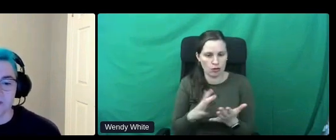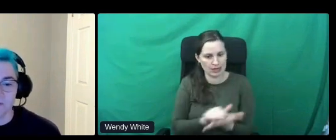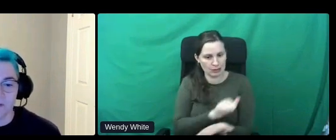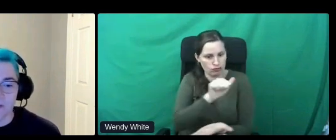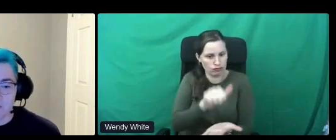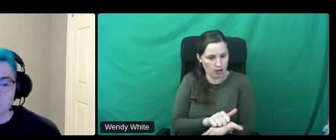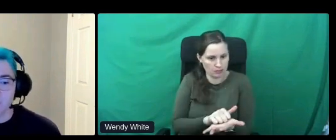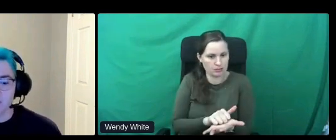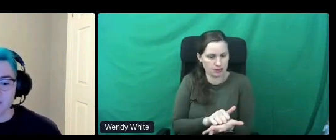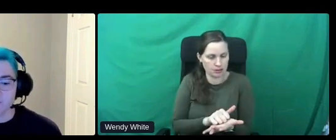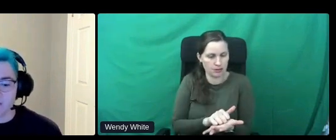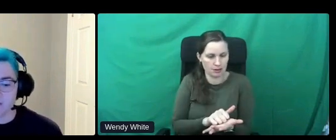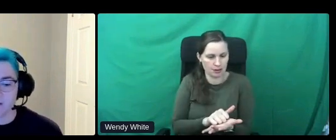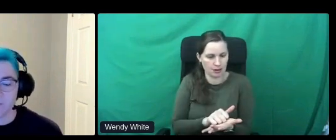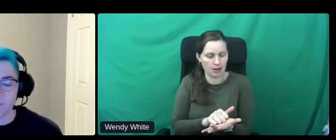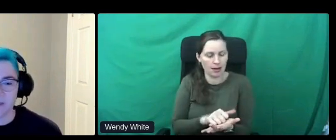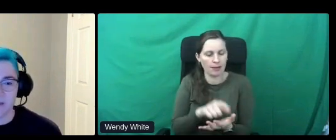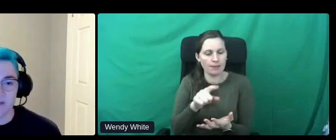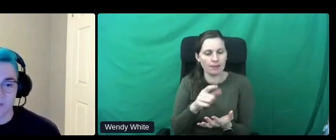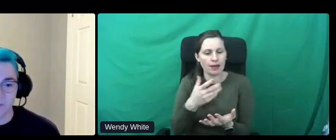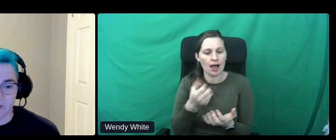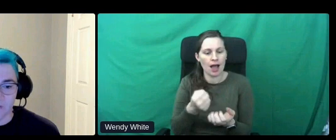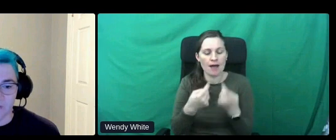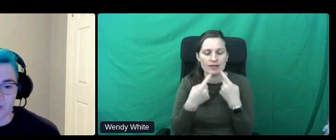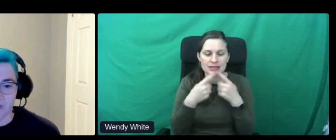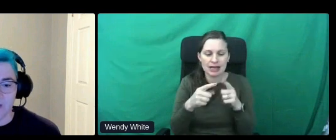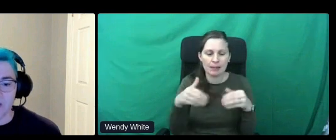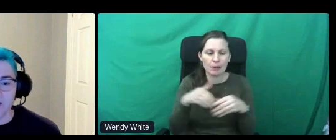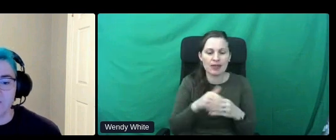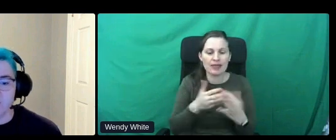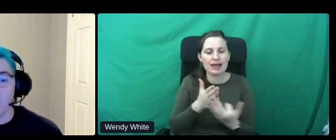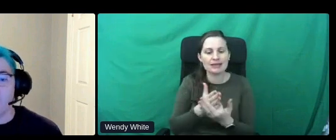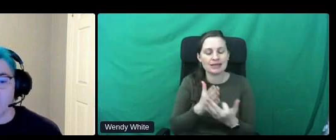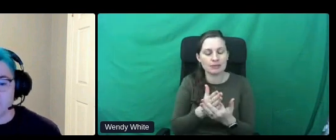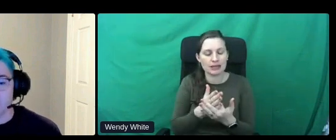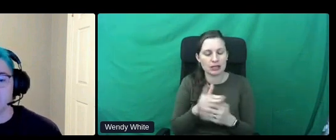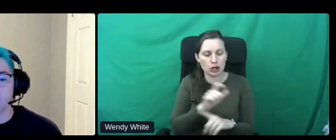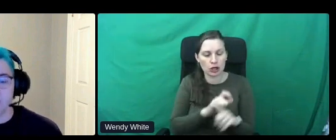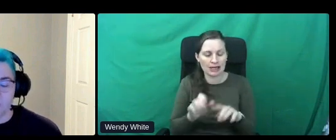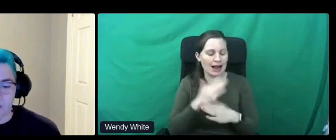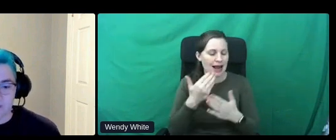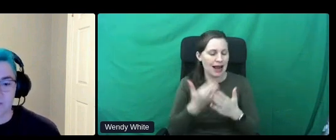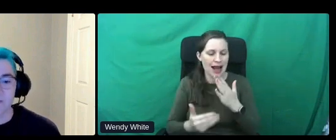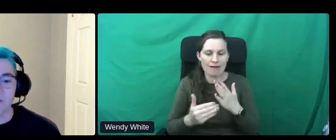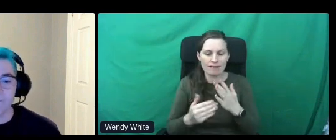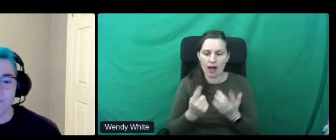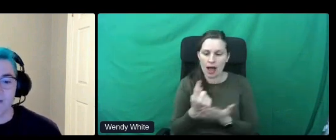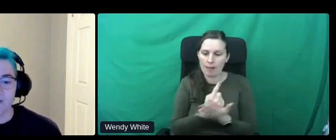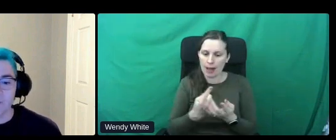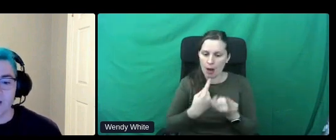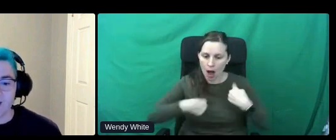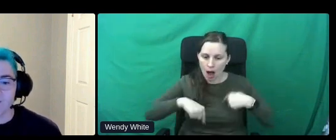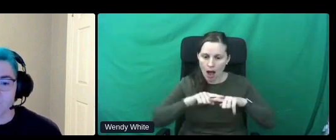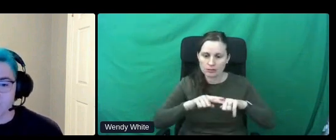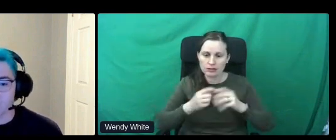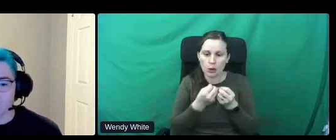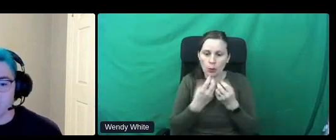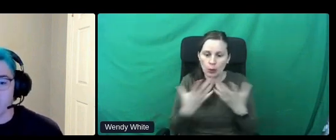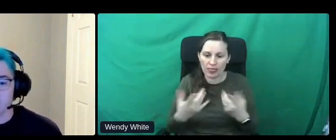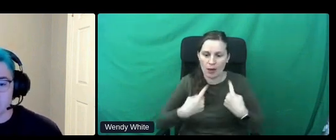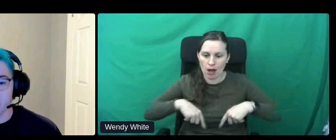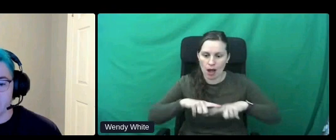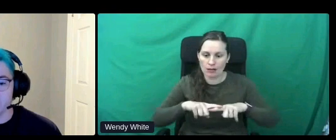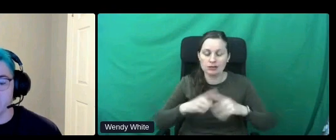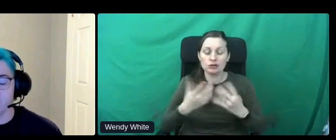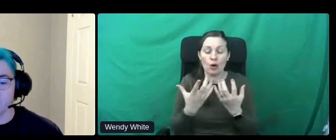there is a statement within the accessibility community: never about us without us. And so having people